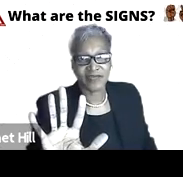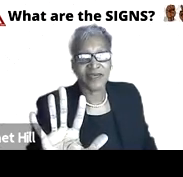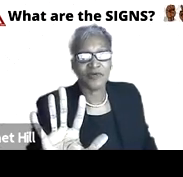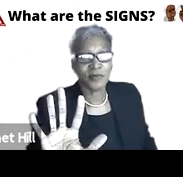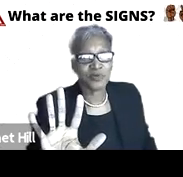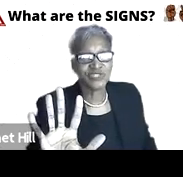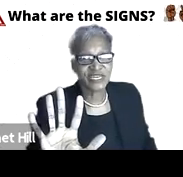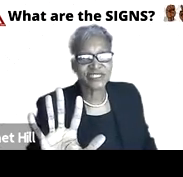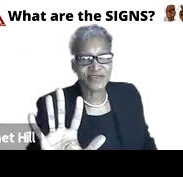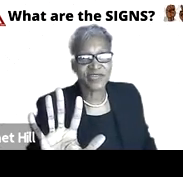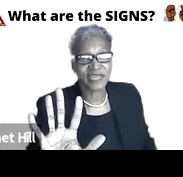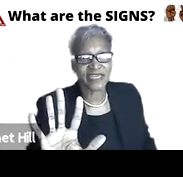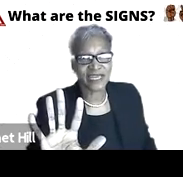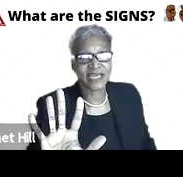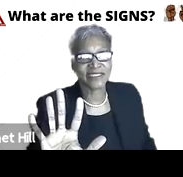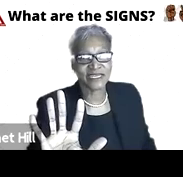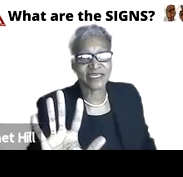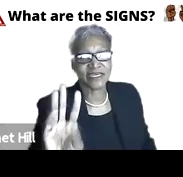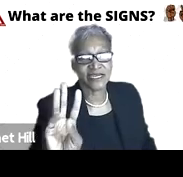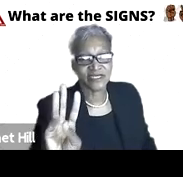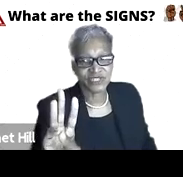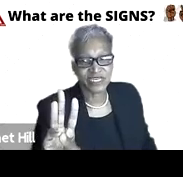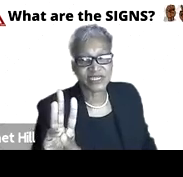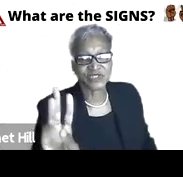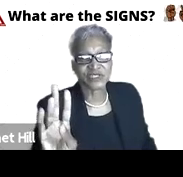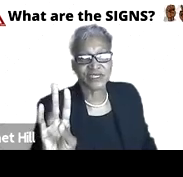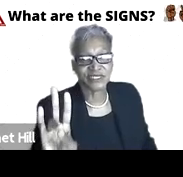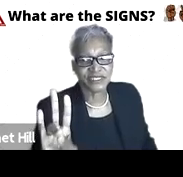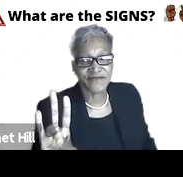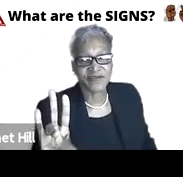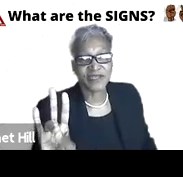1, 2, 3, 4, 5. Remember 6, 7, 8, 9, 10.